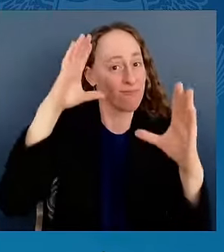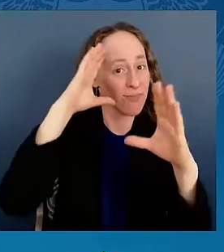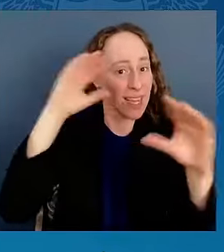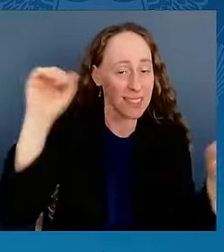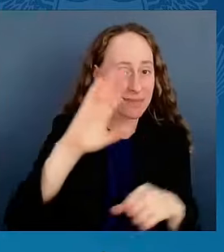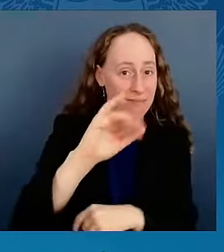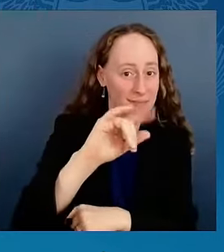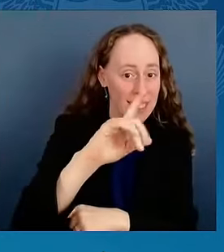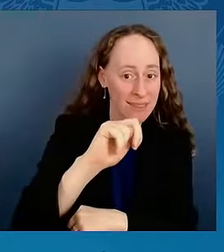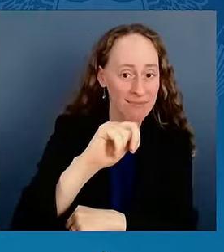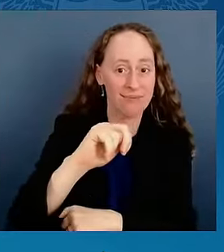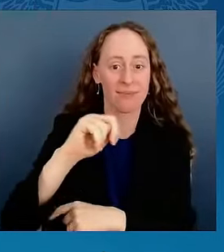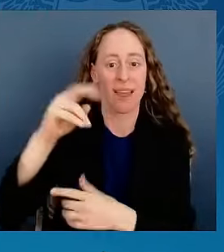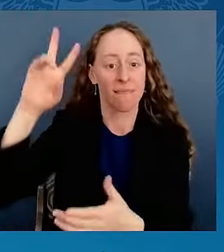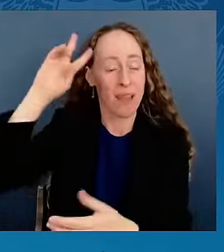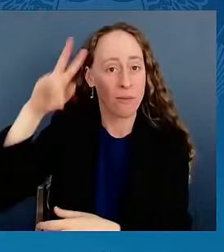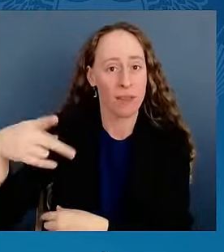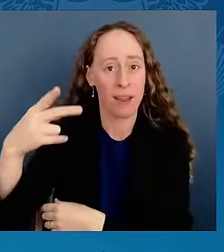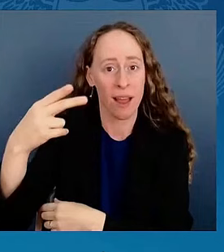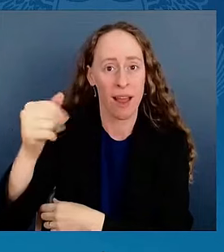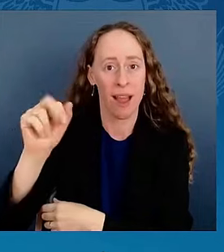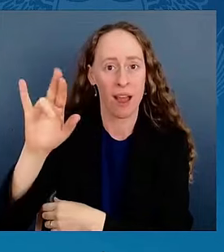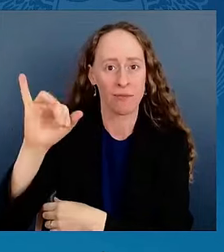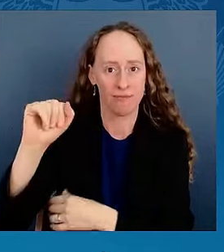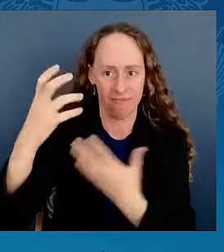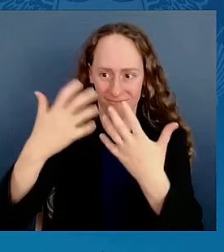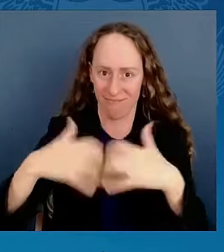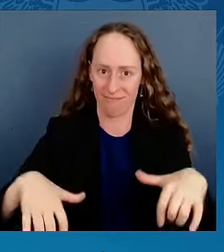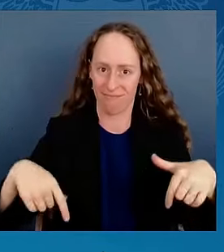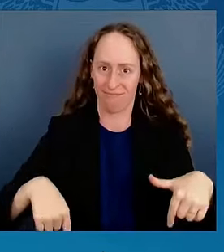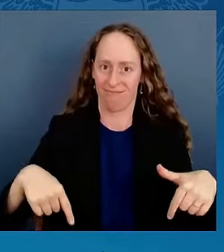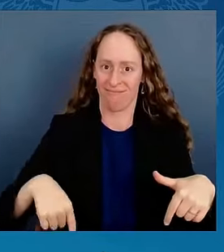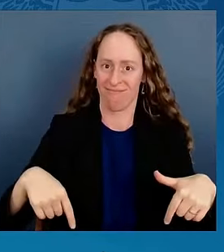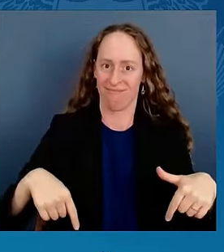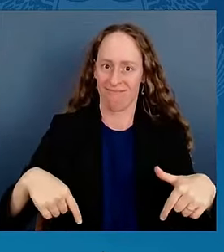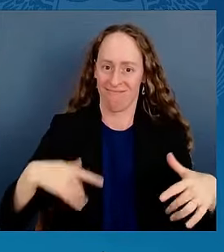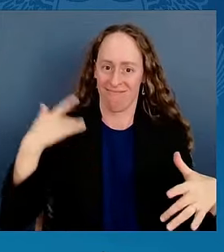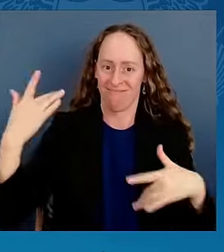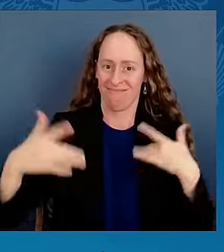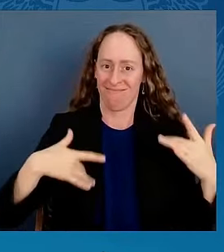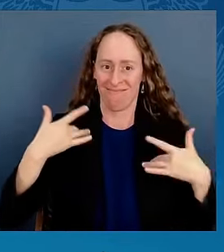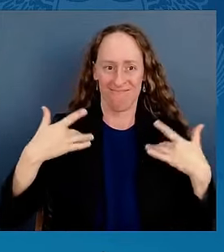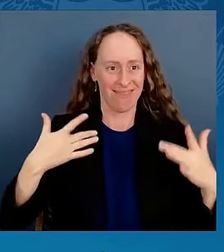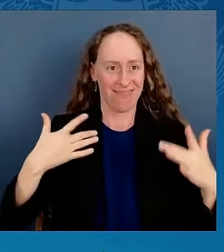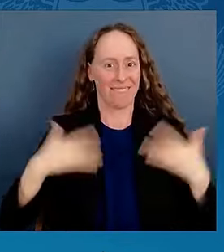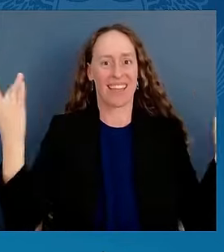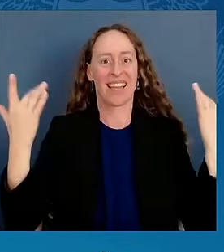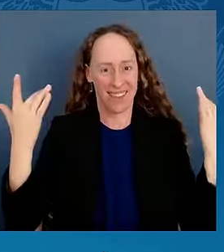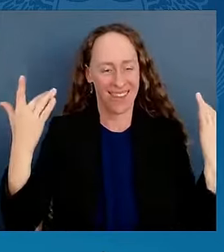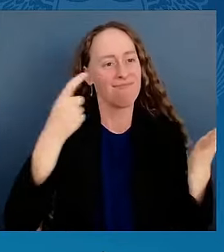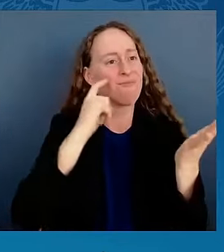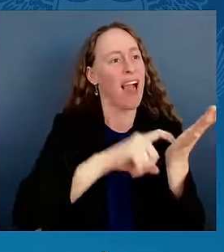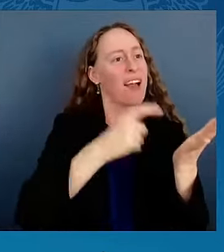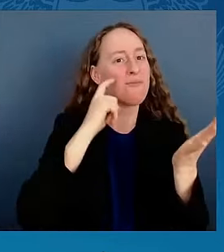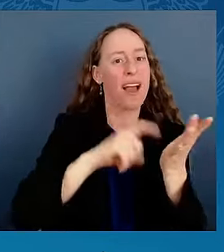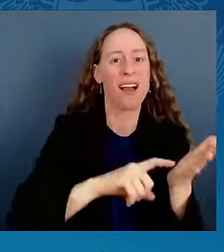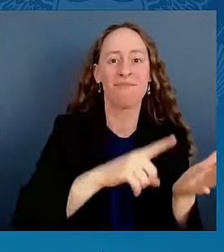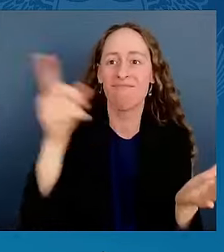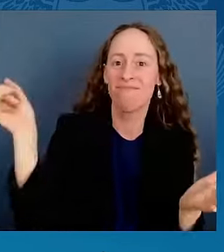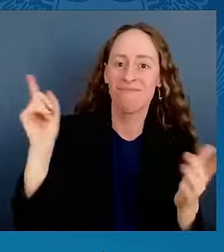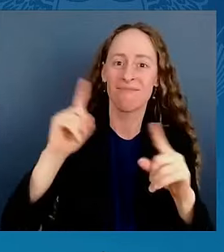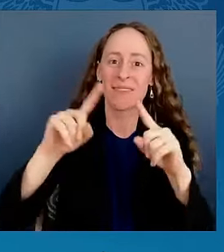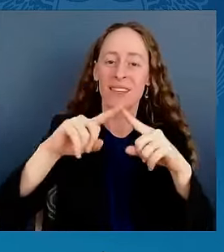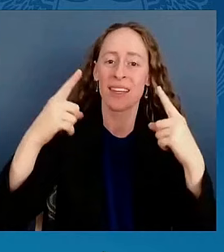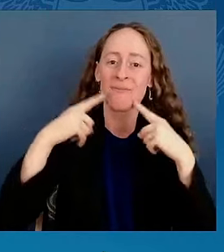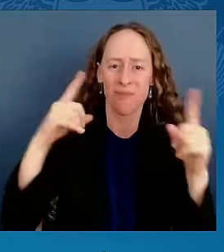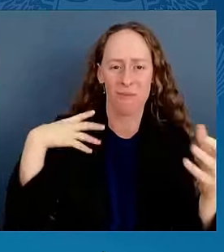celebrate incredible achievement. I want to start by congratulating all of you on your successful season. There are more than